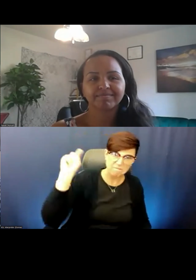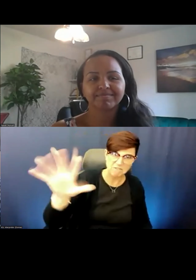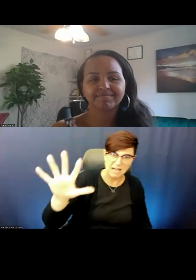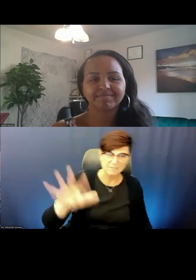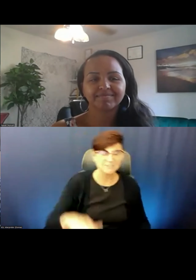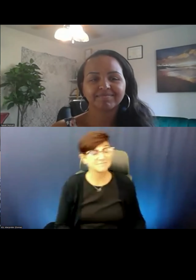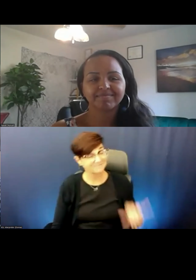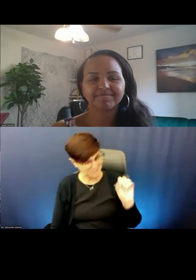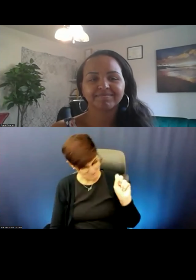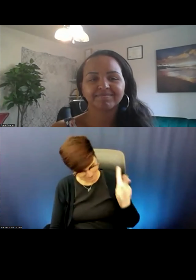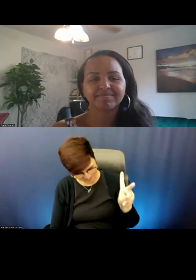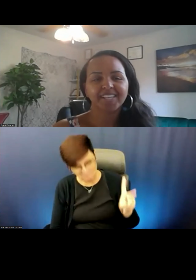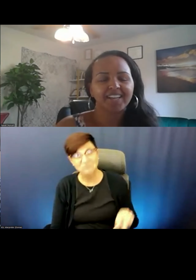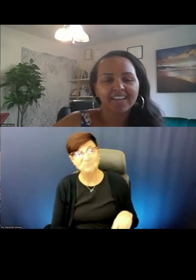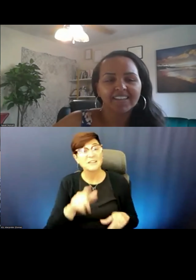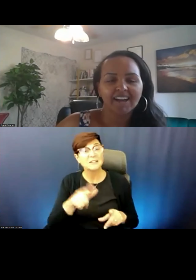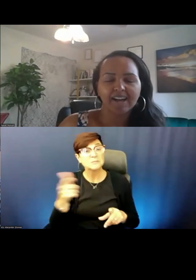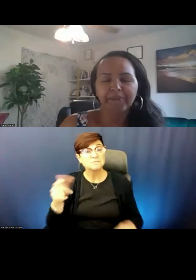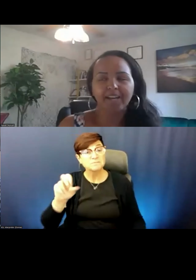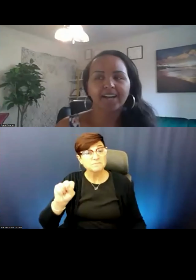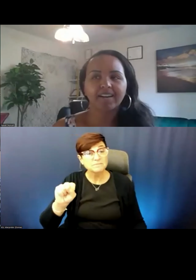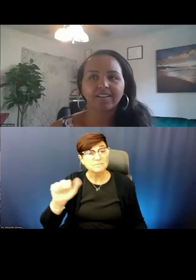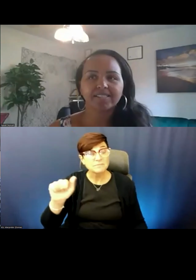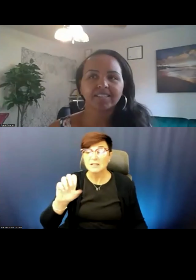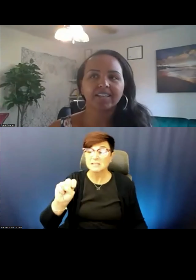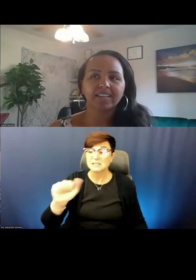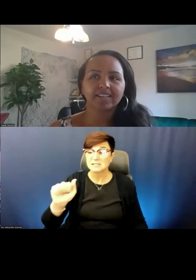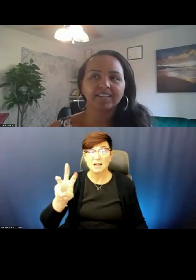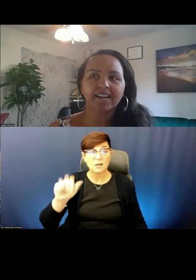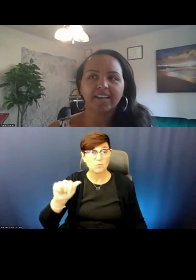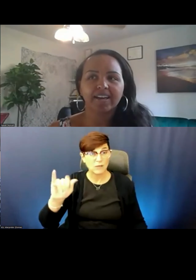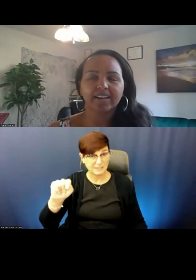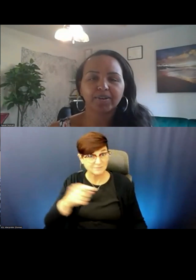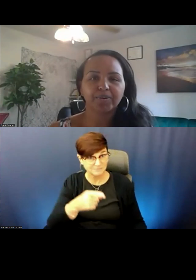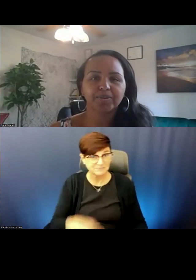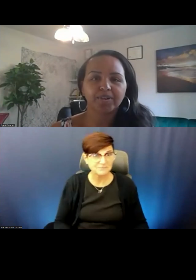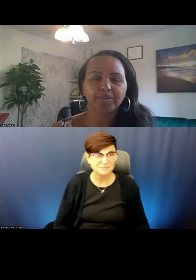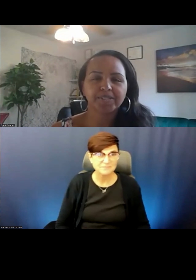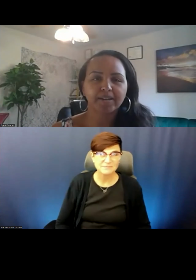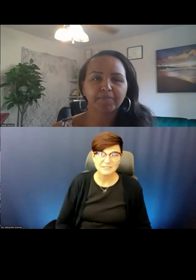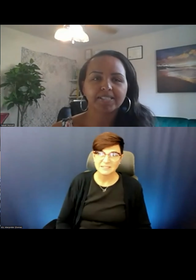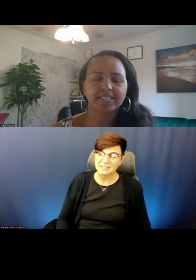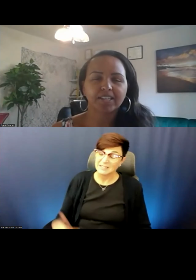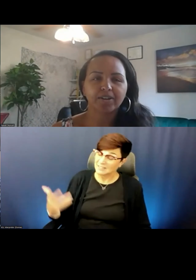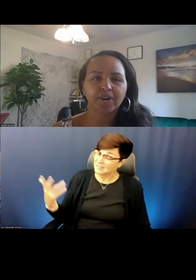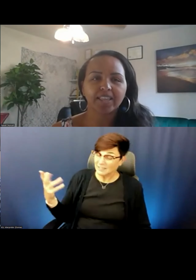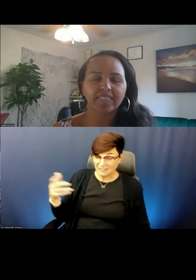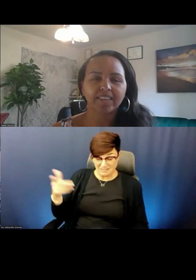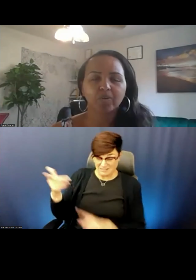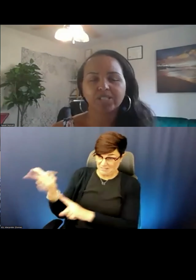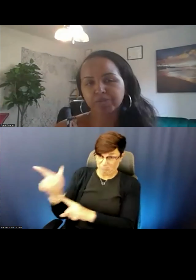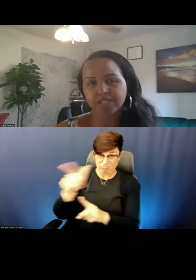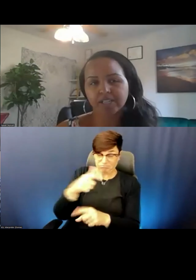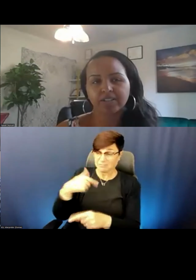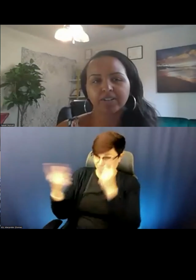So wait, how about you? Yeah, I mean, I echo all those sentiments. I